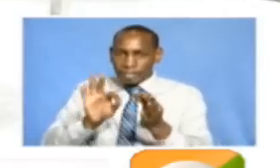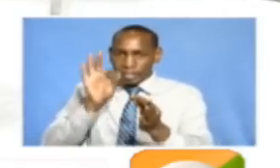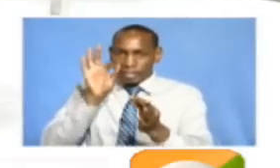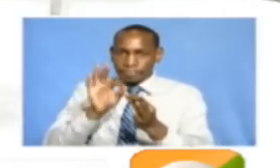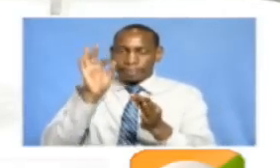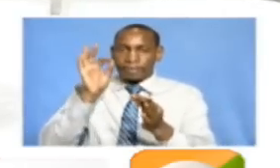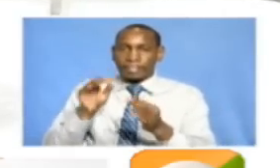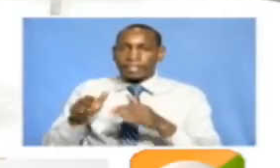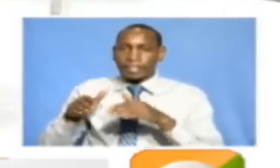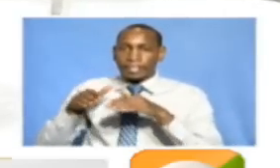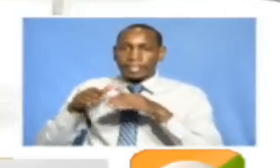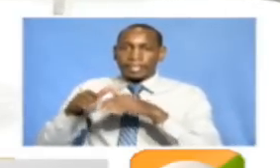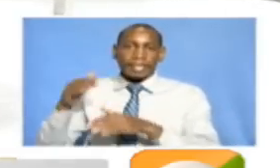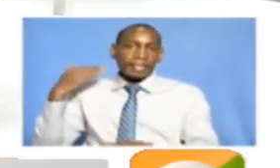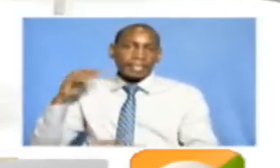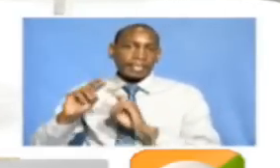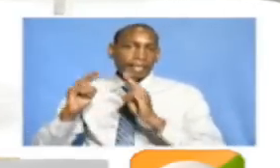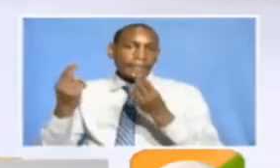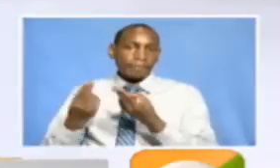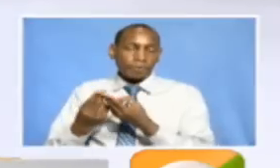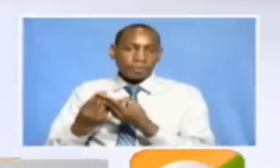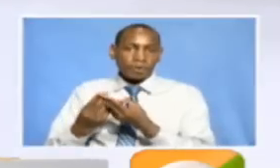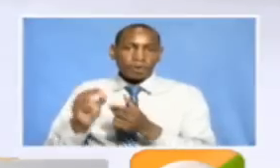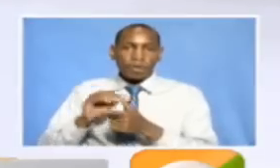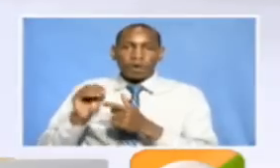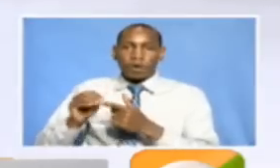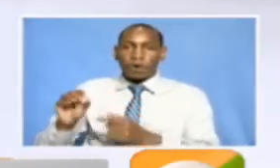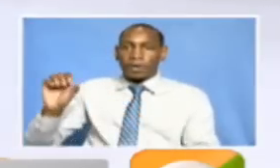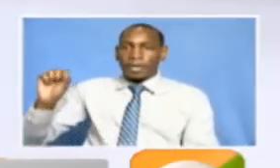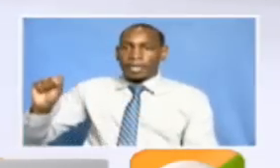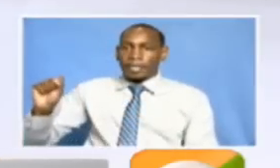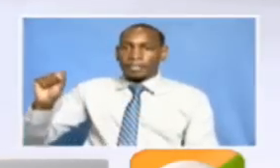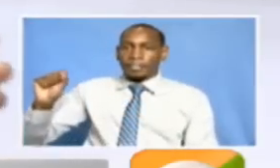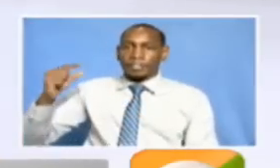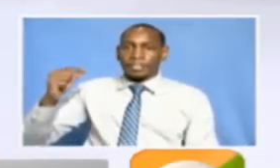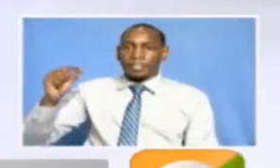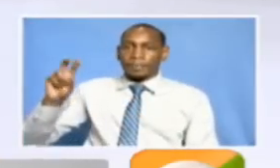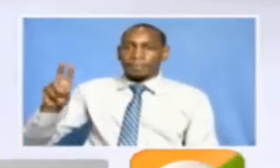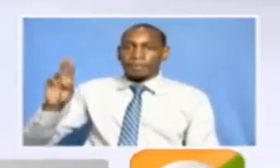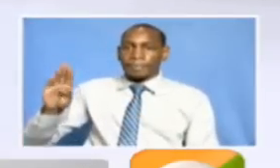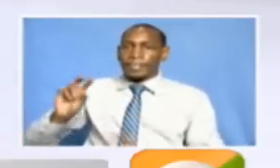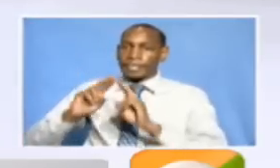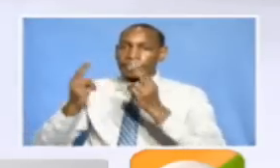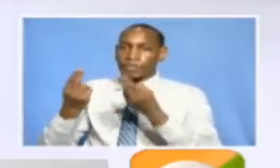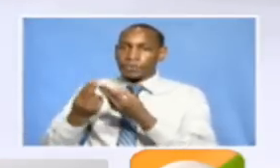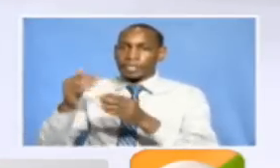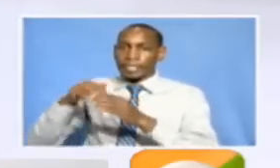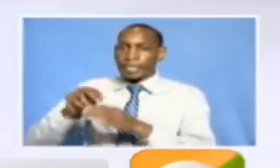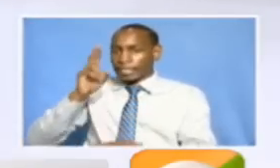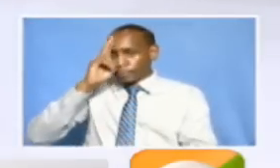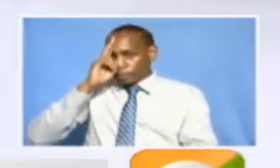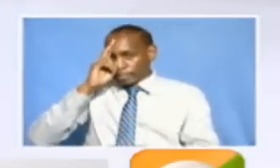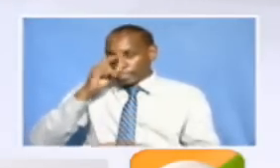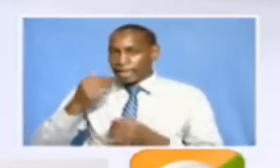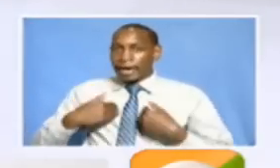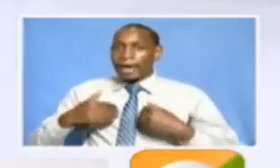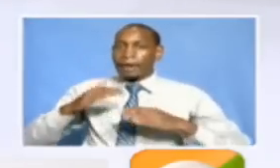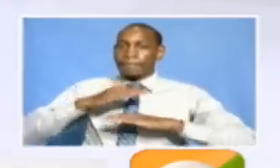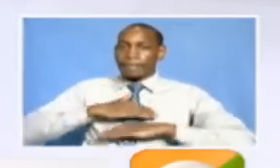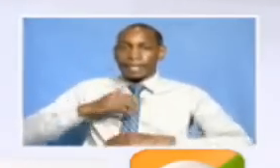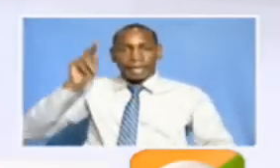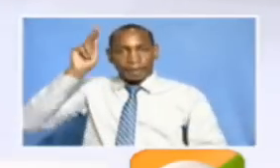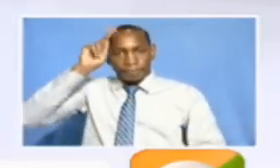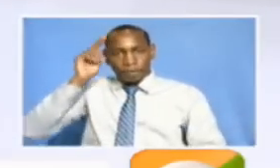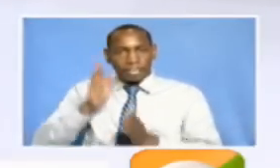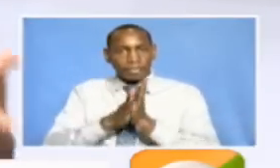sex crimes unit or an SGBV unit in the police force, so that they're adequately trained and equipped to the